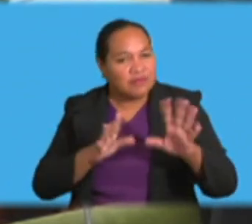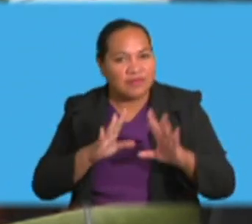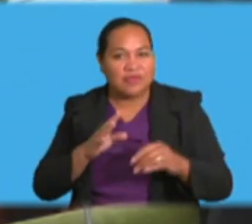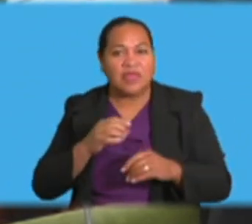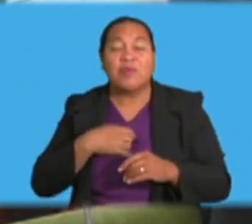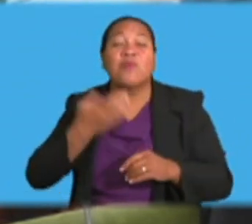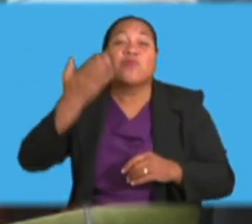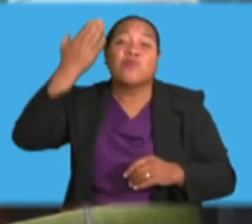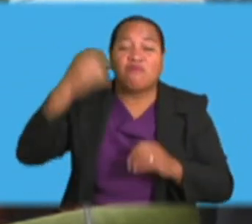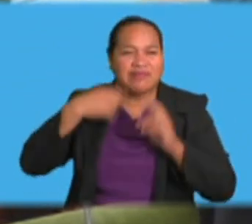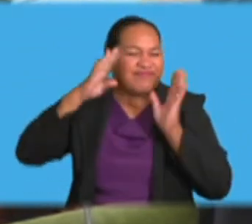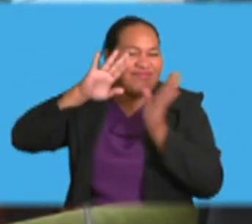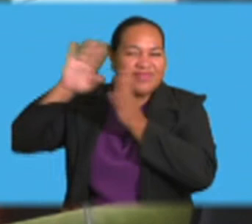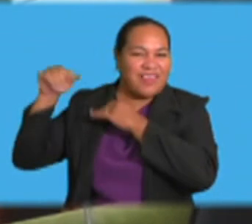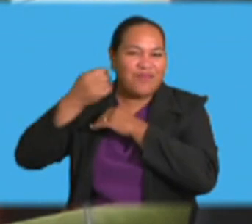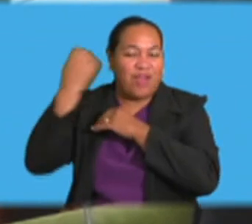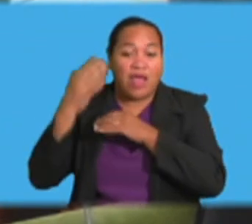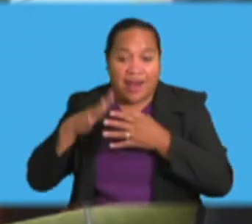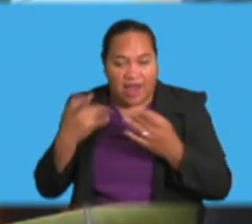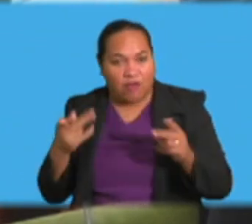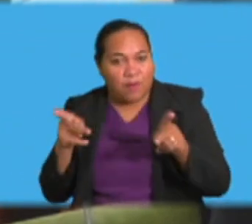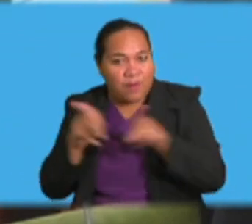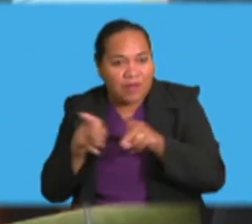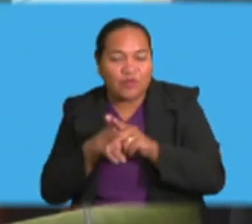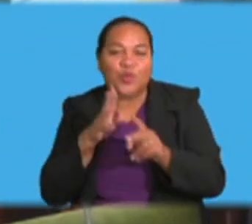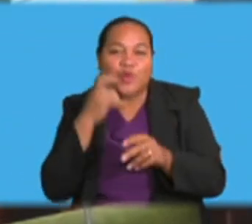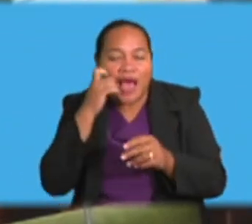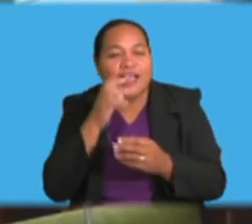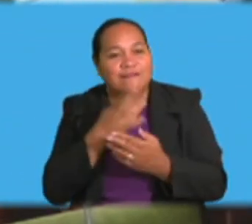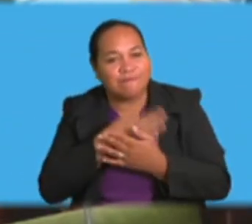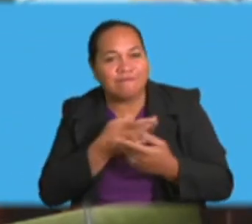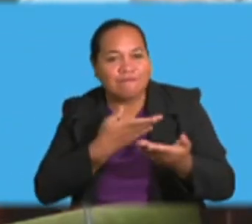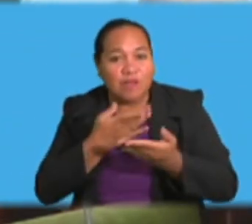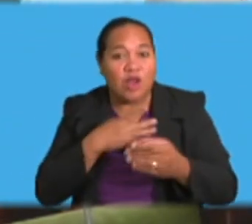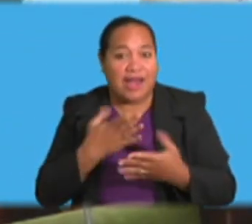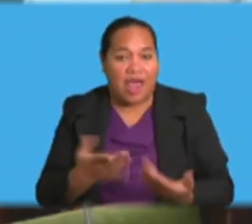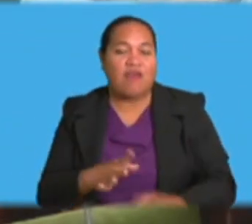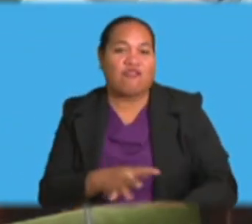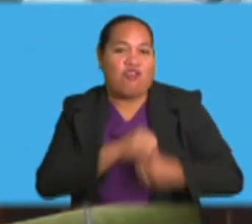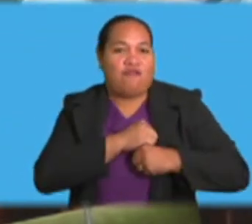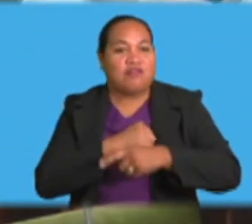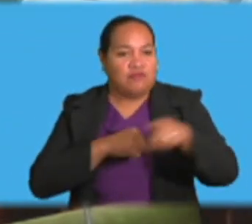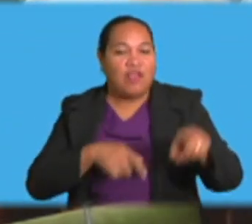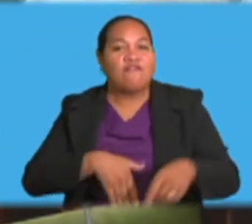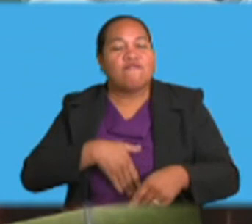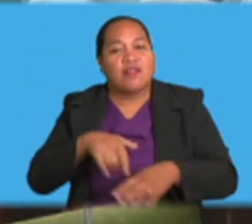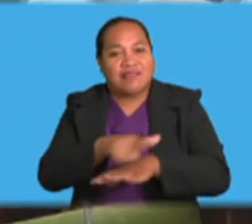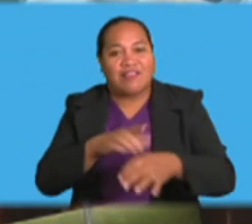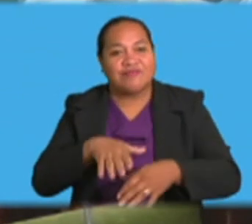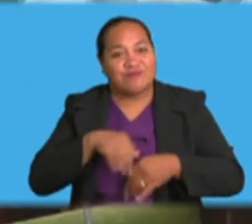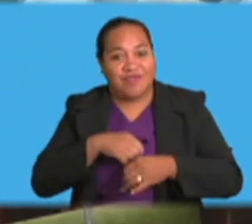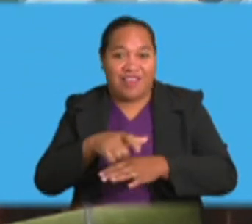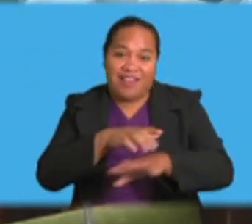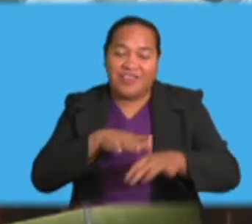been replaced by a sense of partnership and care. With all of this, Madam Speaker, confidence in the industry has been re-established. The pine